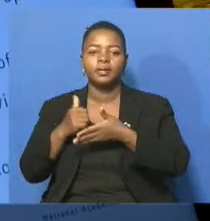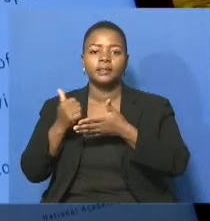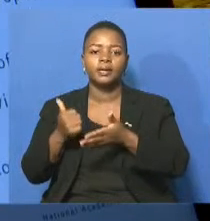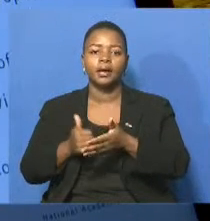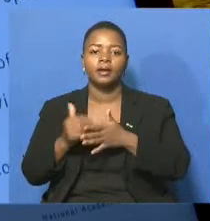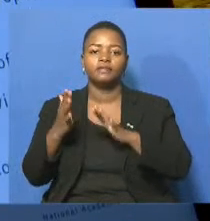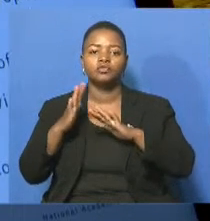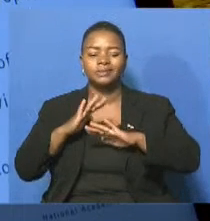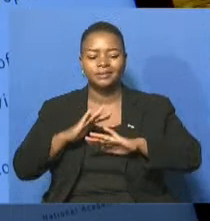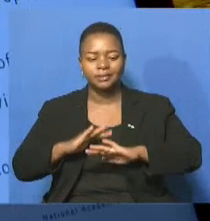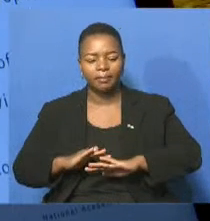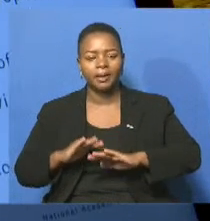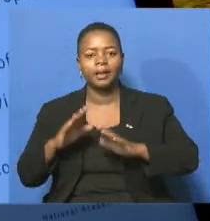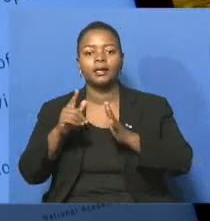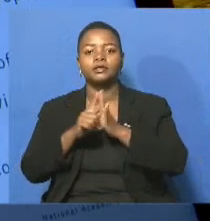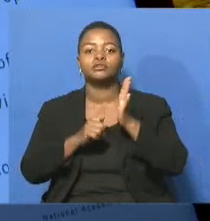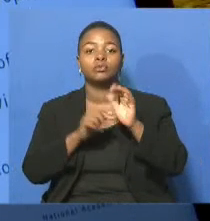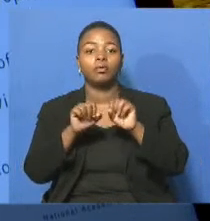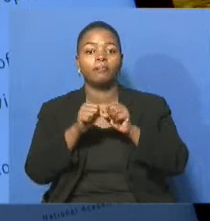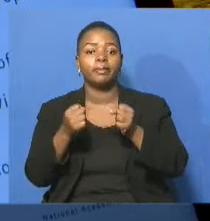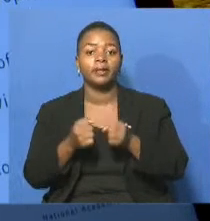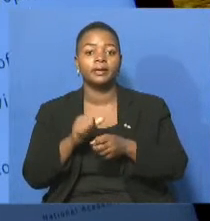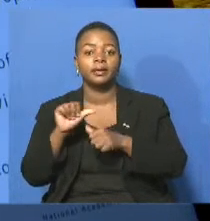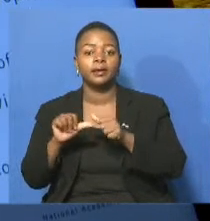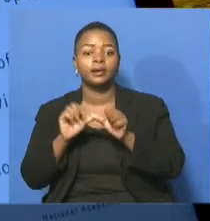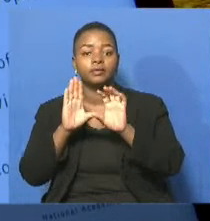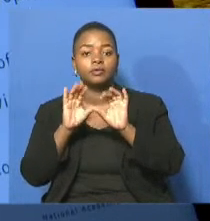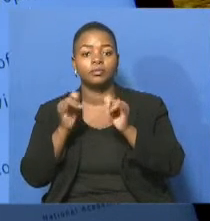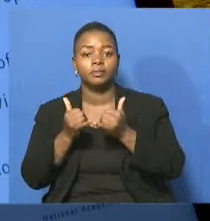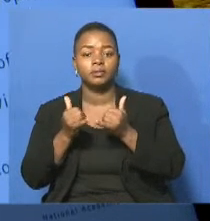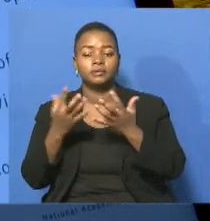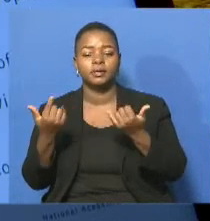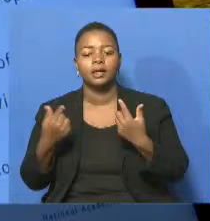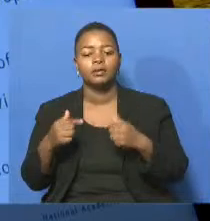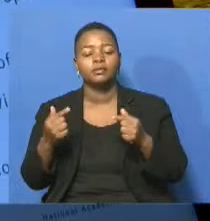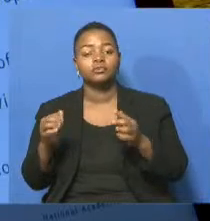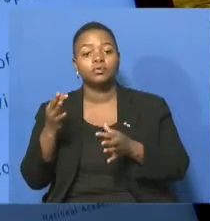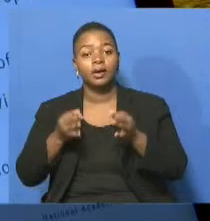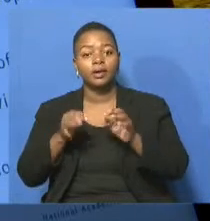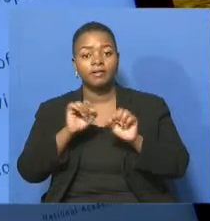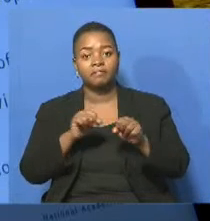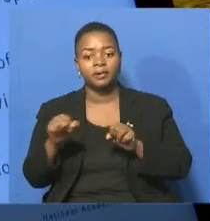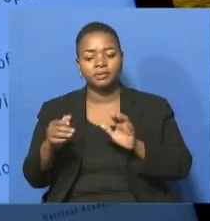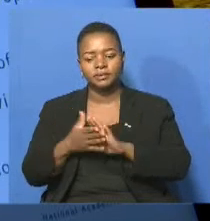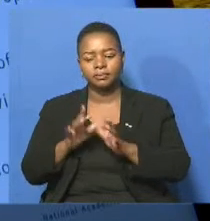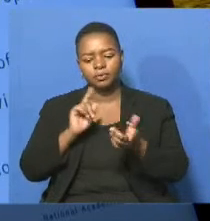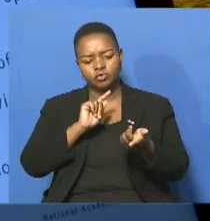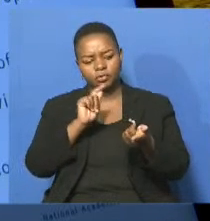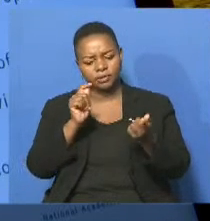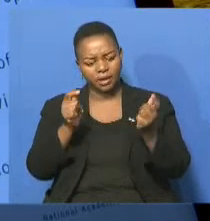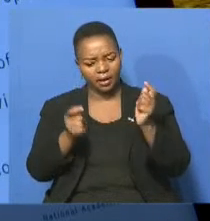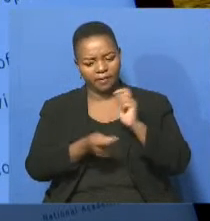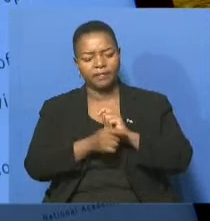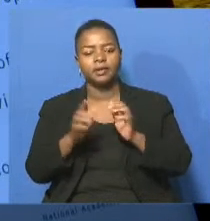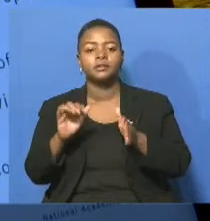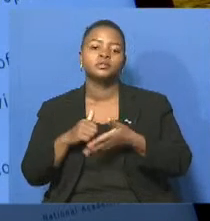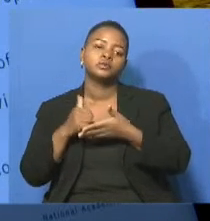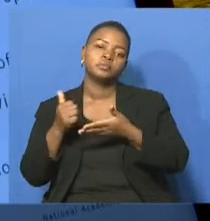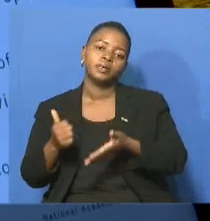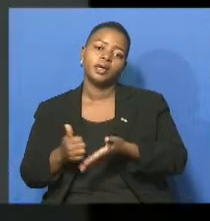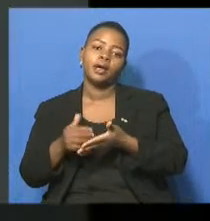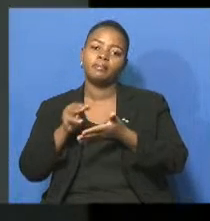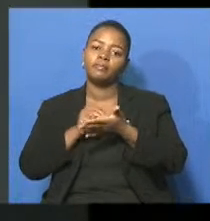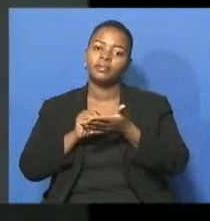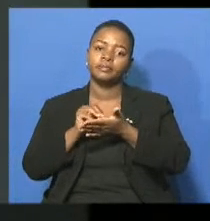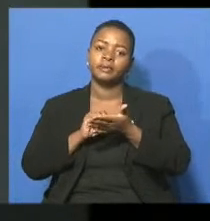mental illness and try, if possible, to divert those to the treatment settings instead